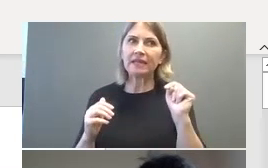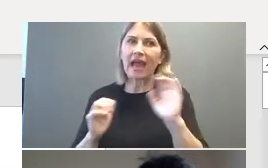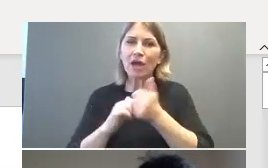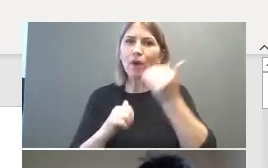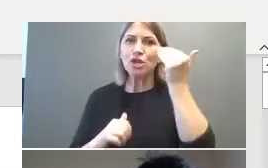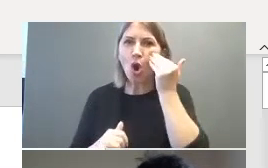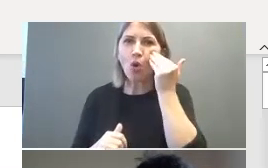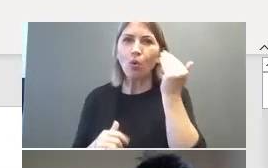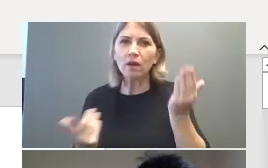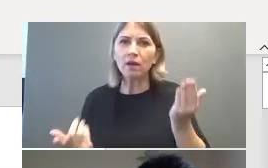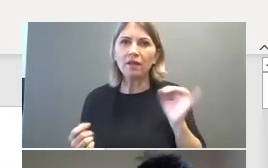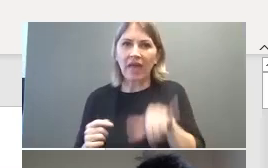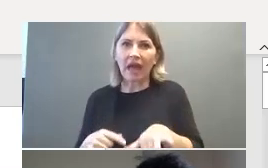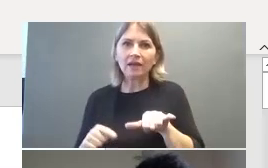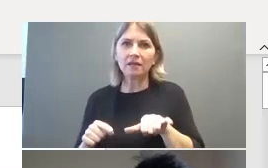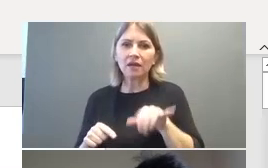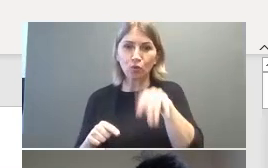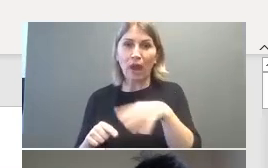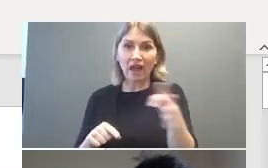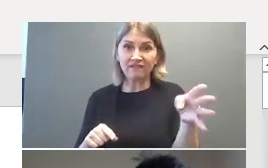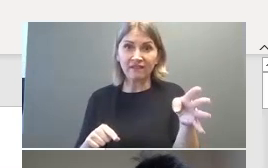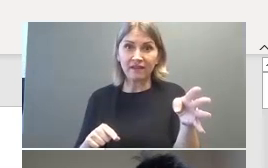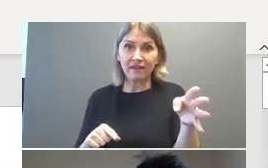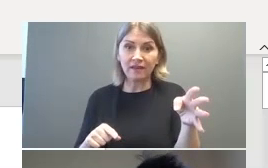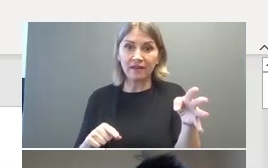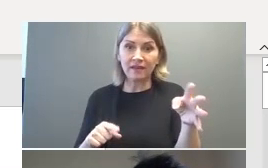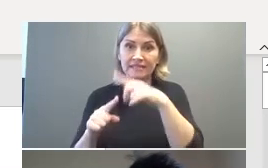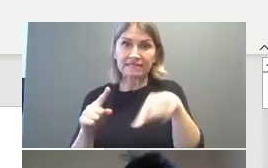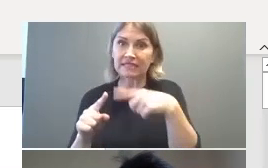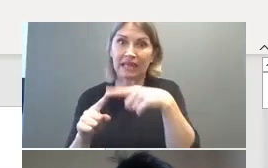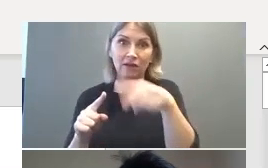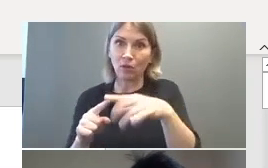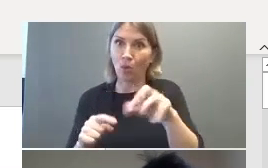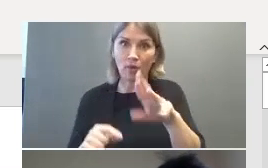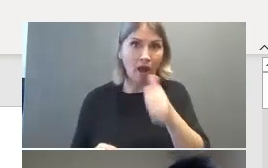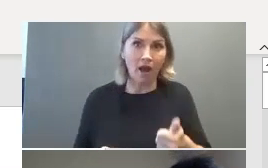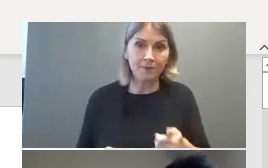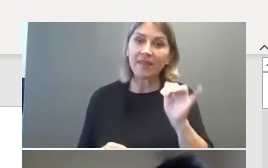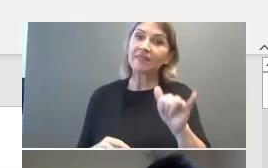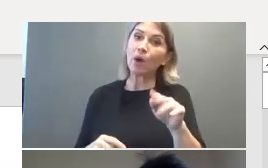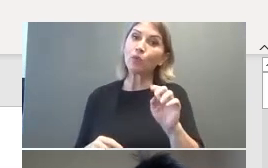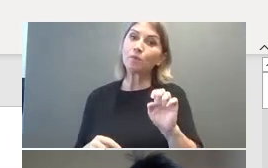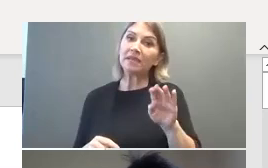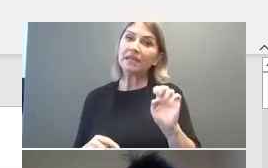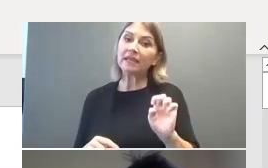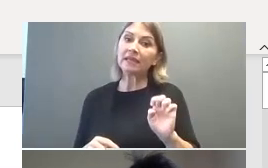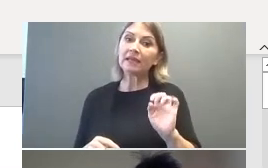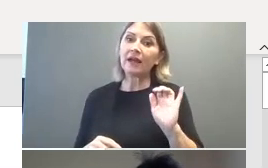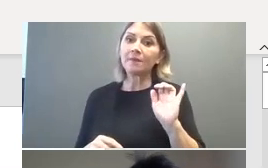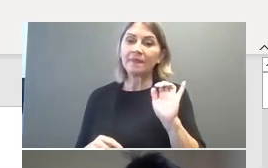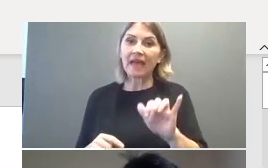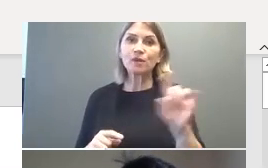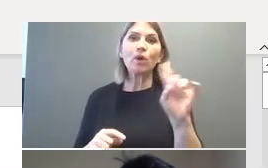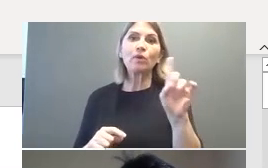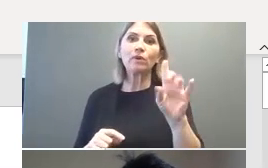of a graph having a cycle? So that would be basically the case where we would have